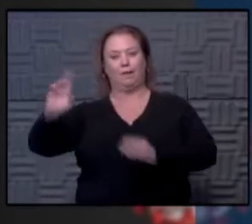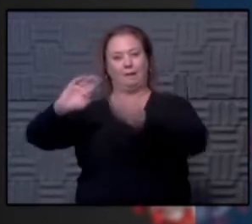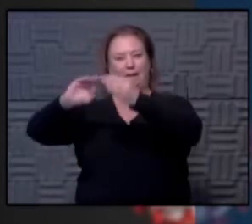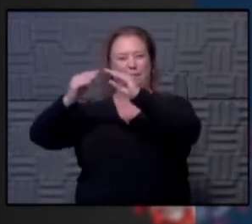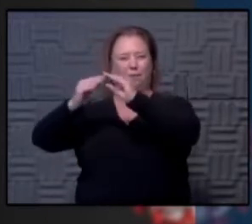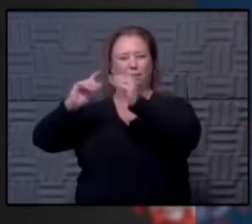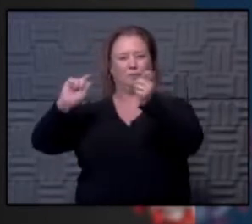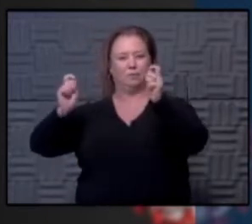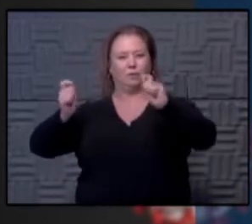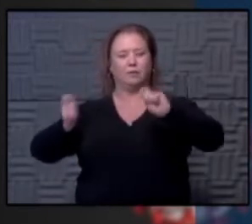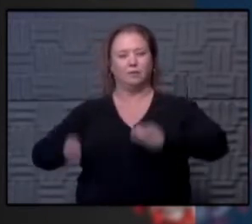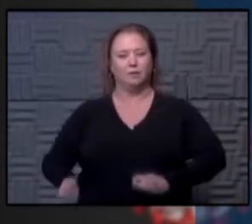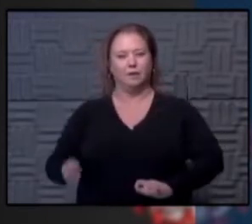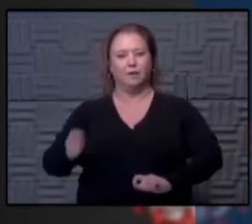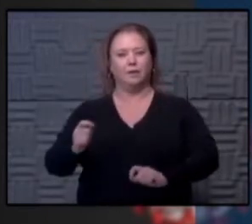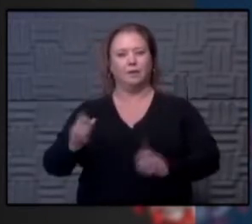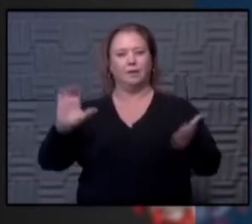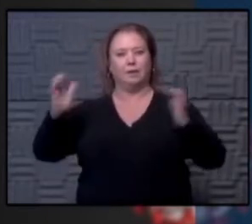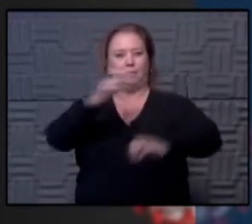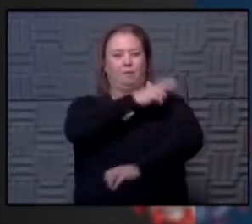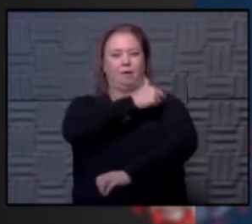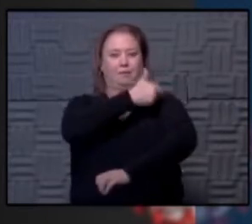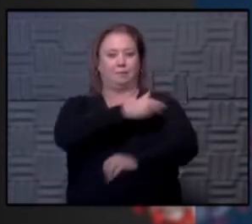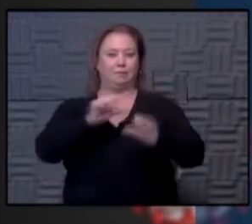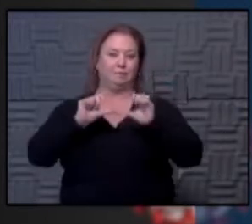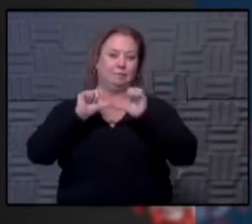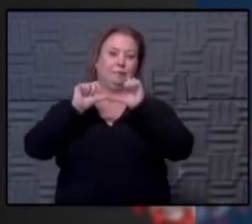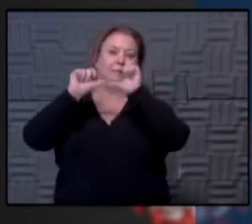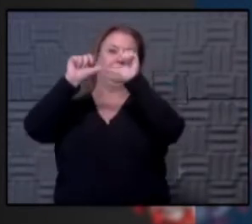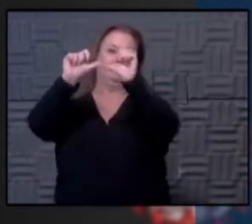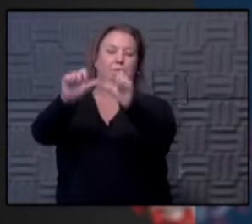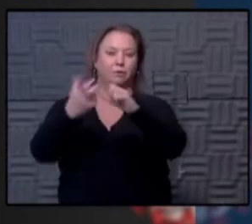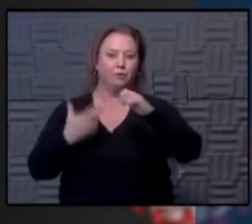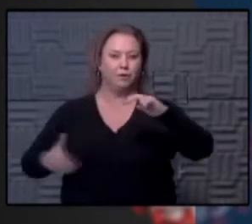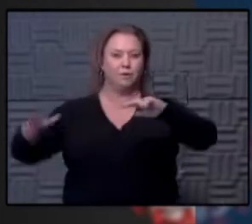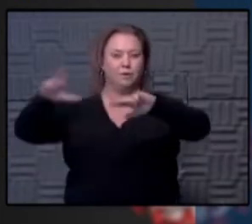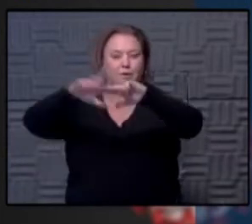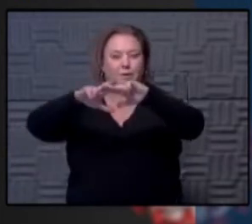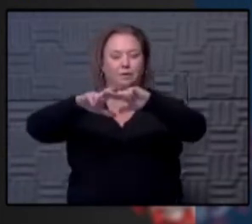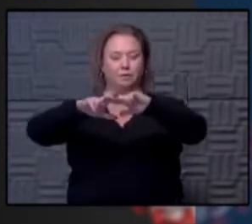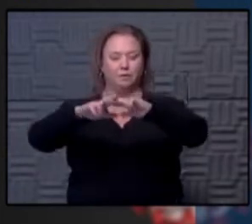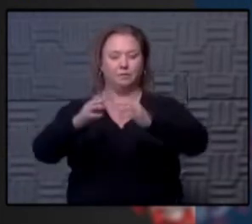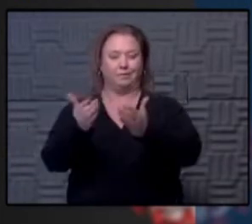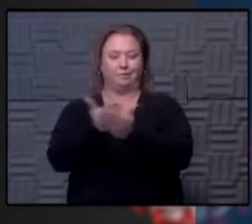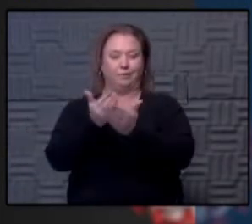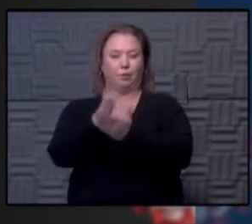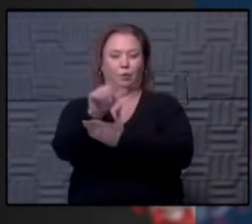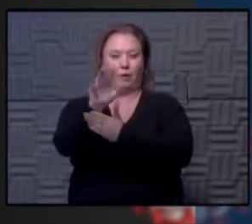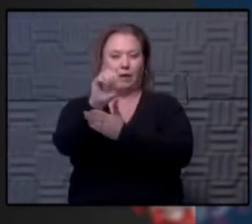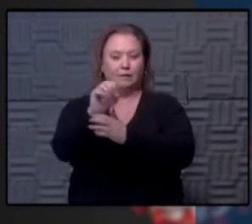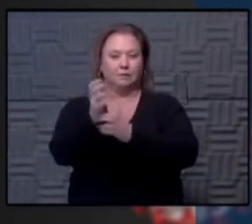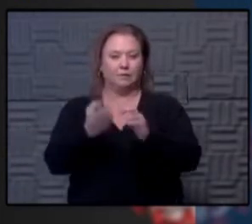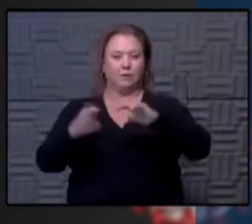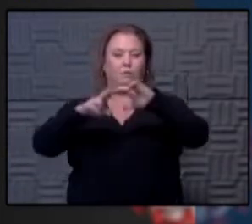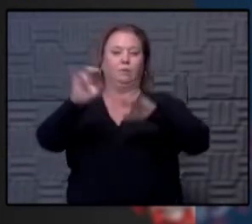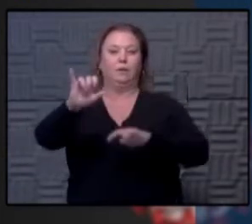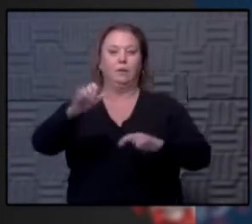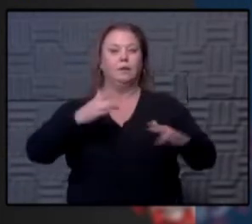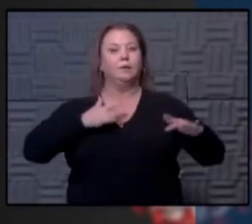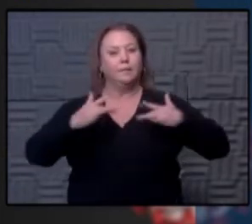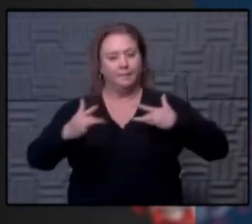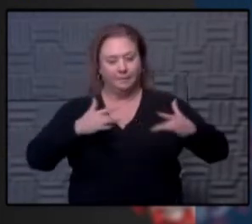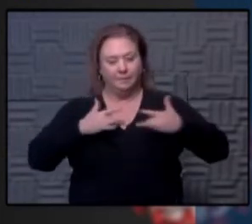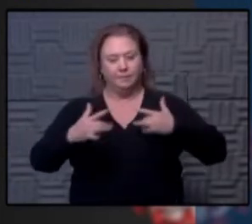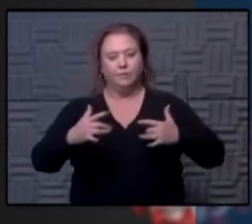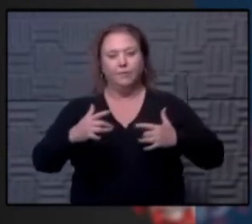population adjusted hospitalizations. We'll continue to see those numbers increase as long as new cases are increasing. So definitely concern for